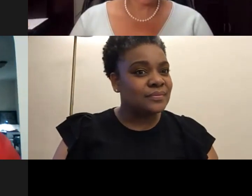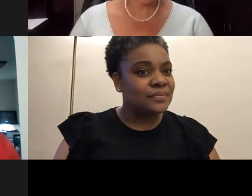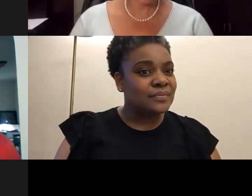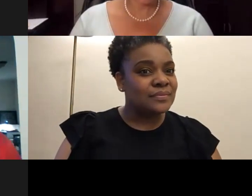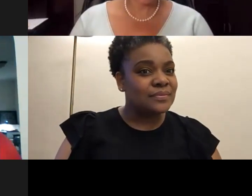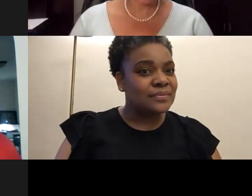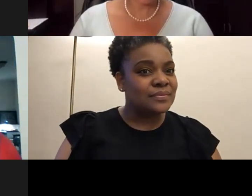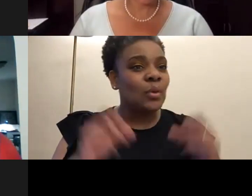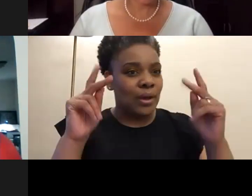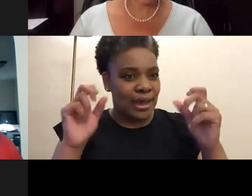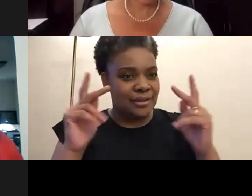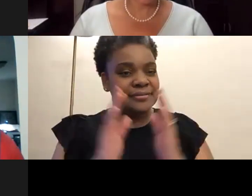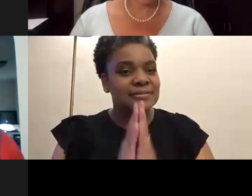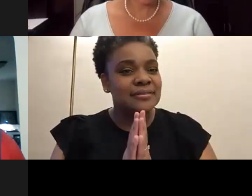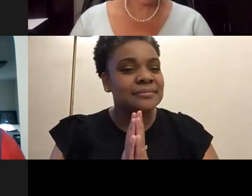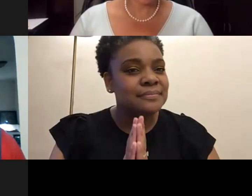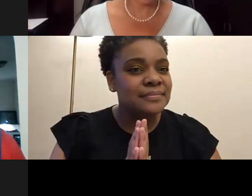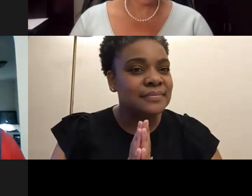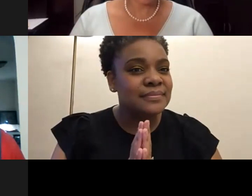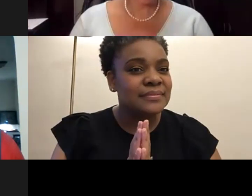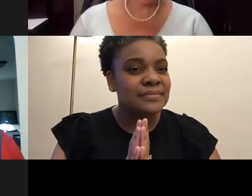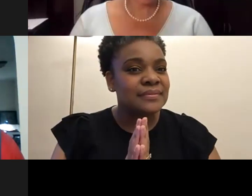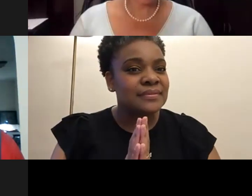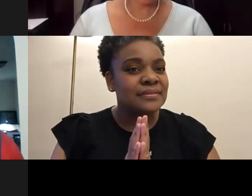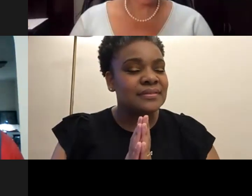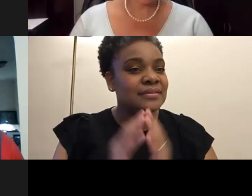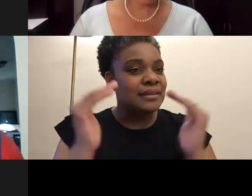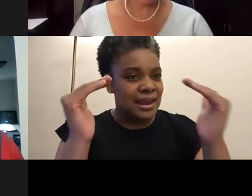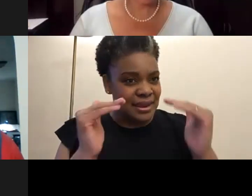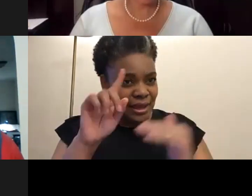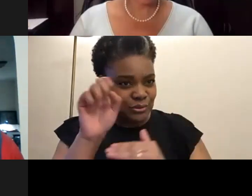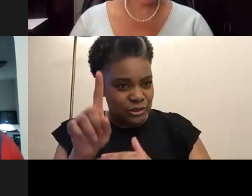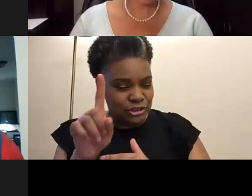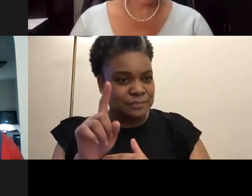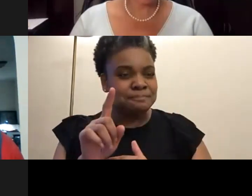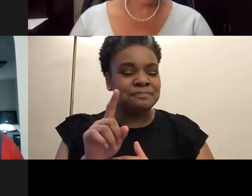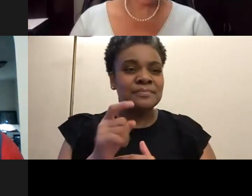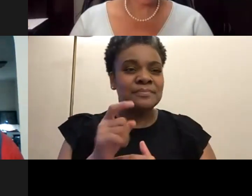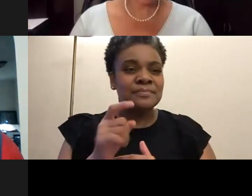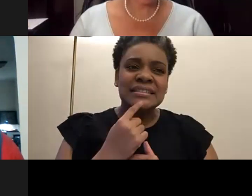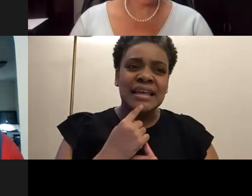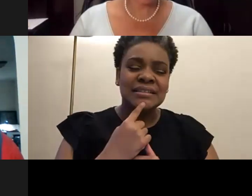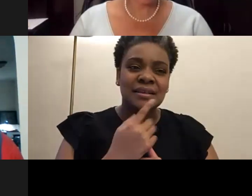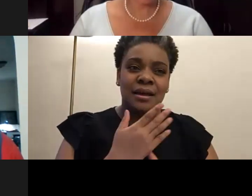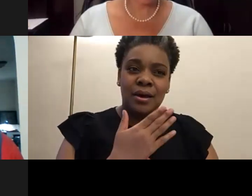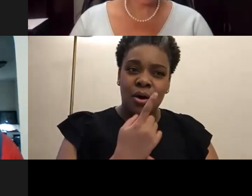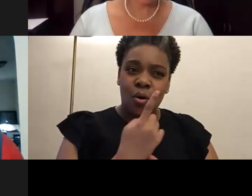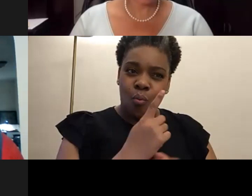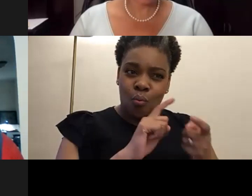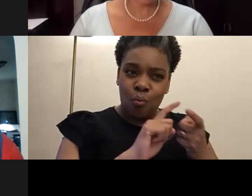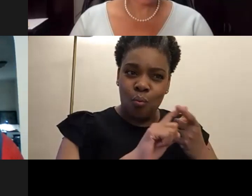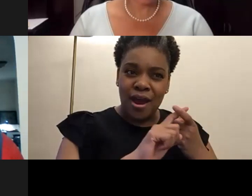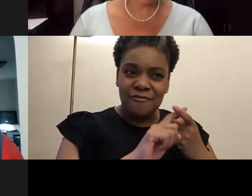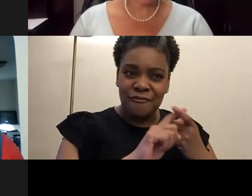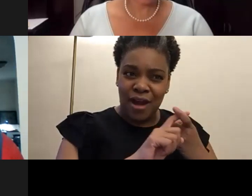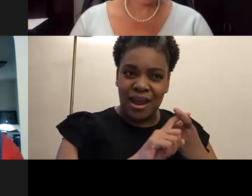Okay. Um, a friend was worried that the vaccine might cause increased autoimmune